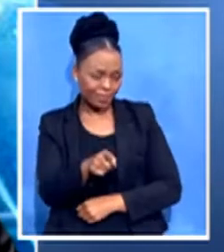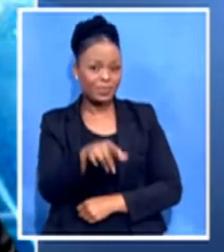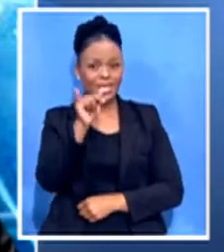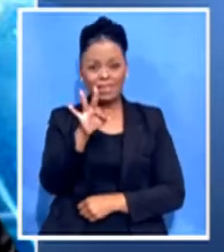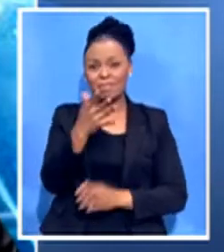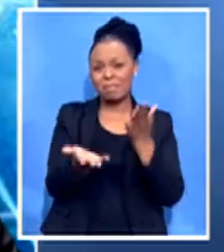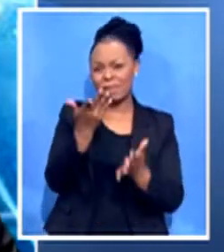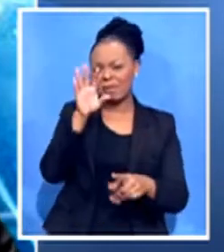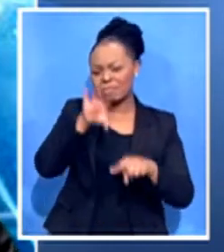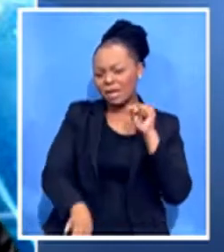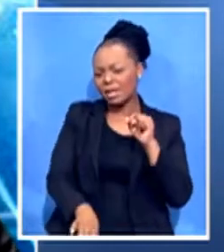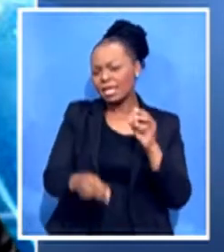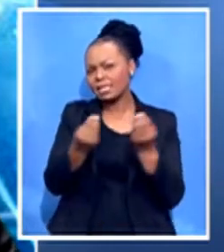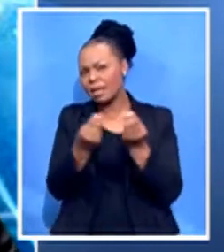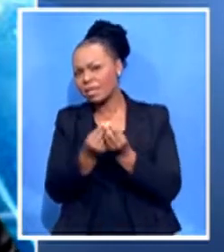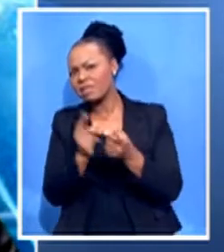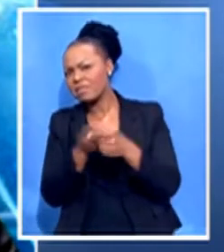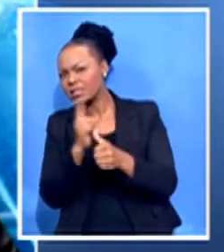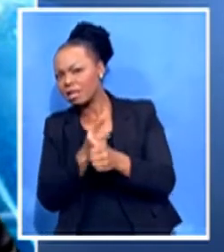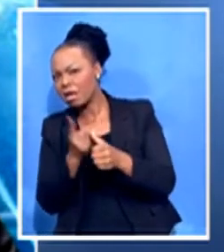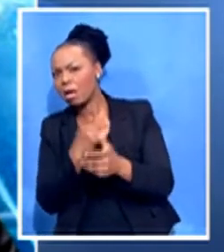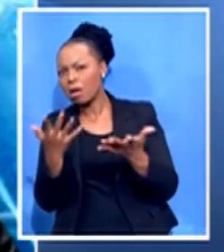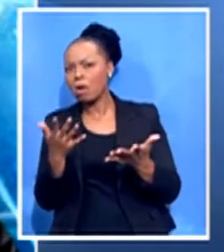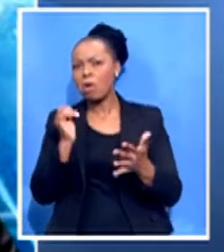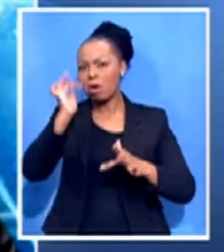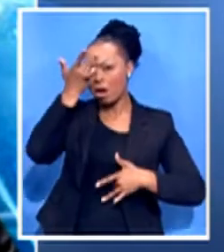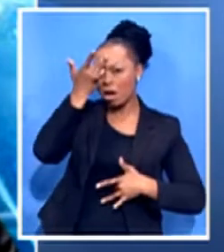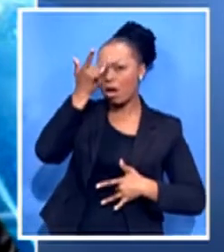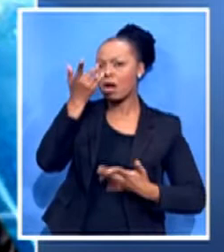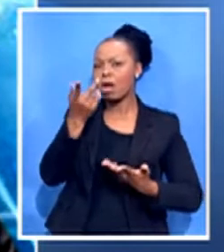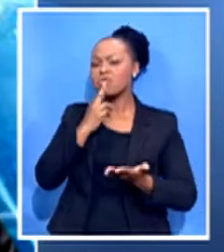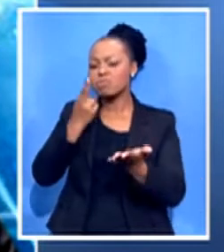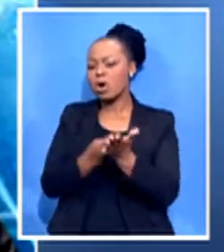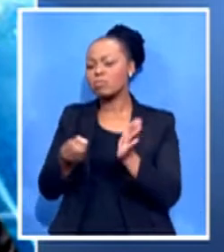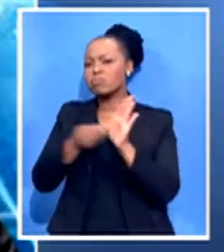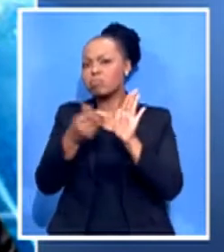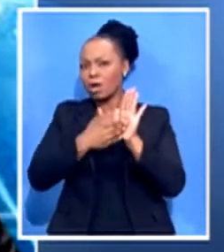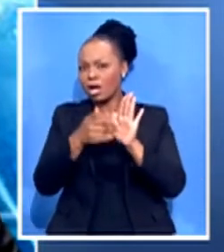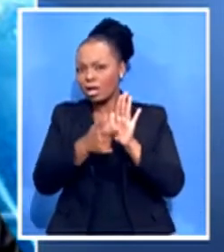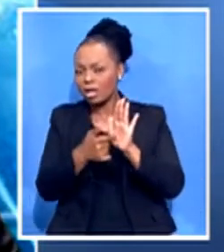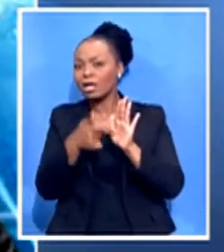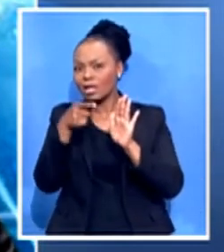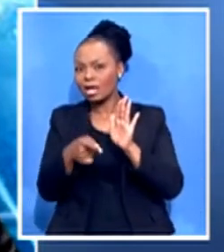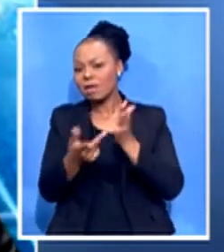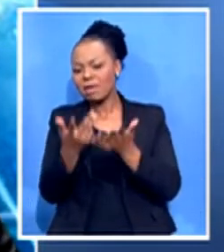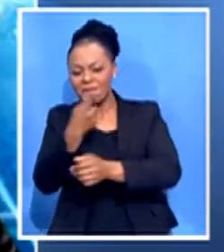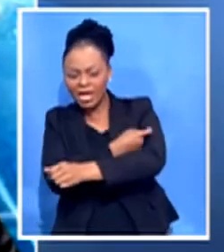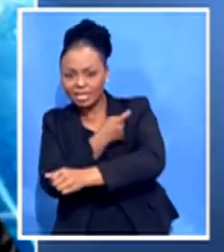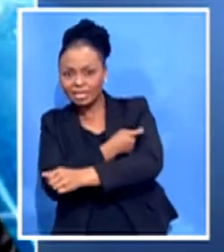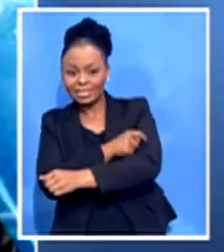adverse events, they've been reported, and the efficacy of the vaccine is clearly articulated,